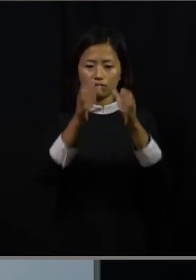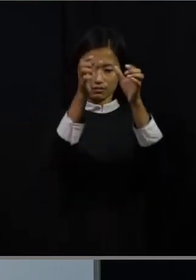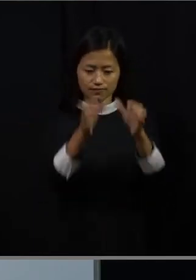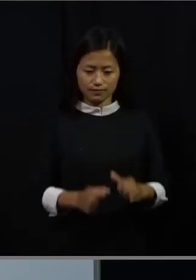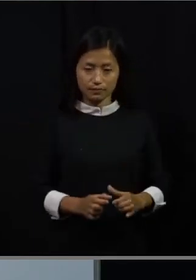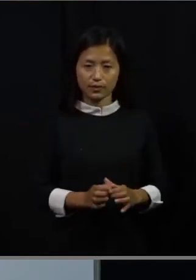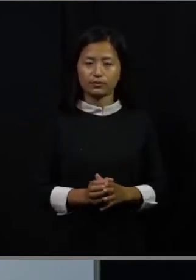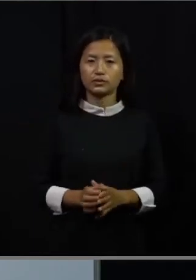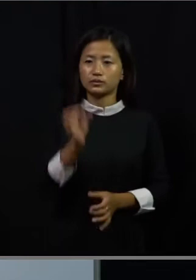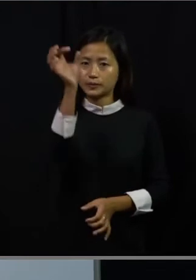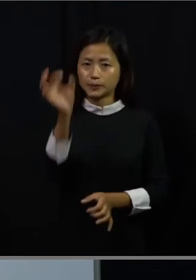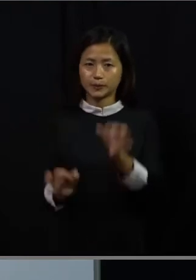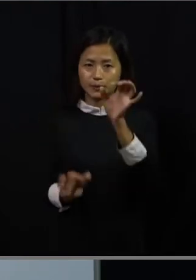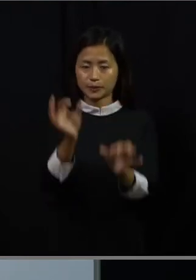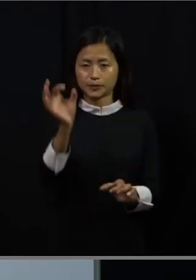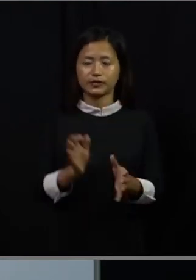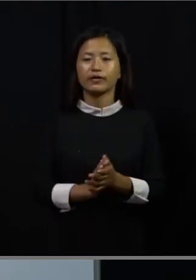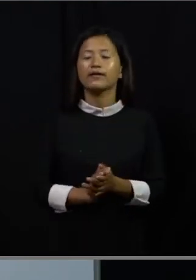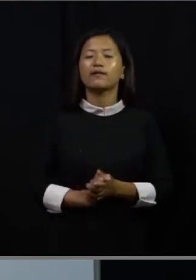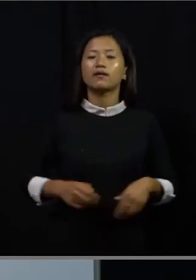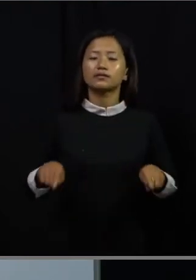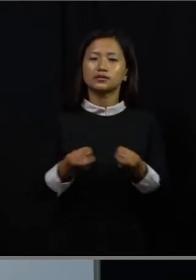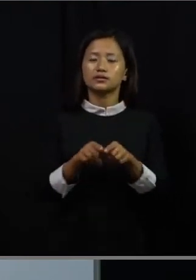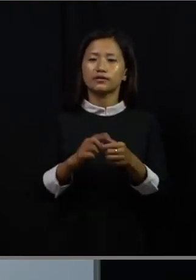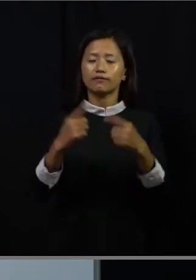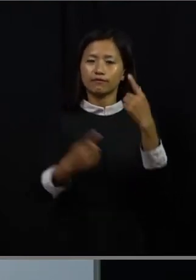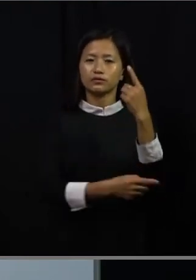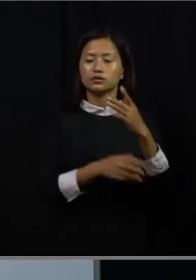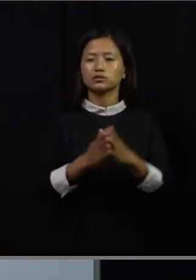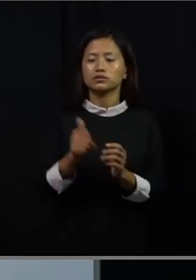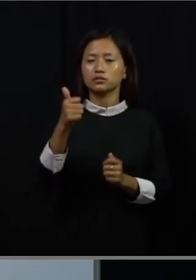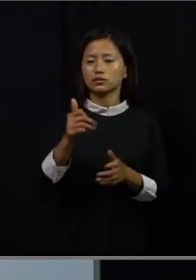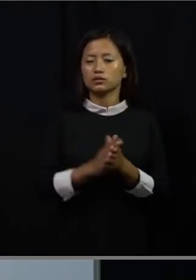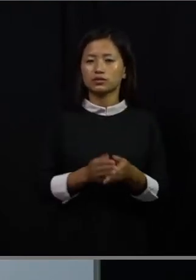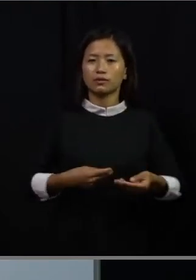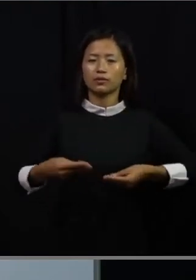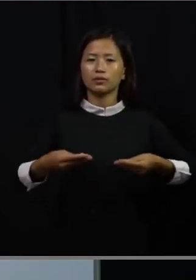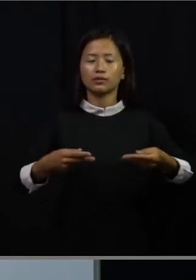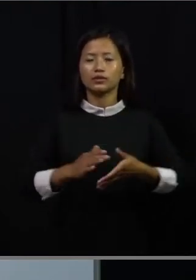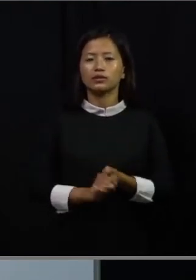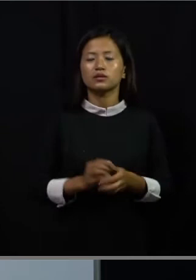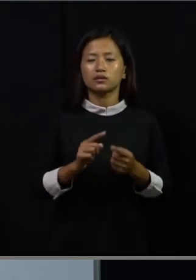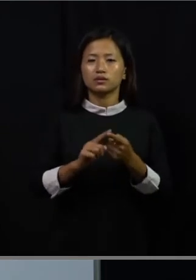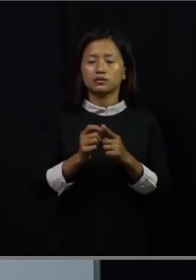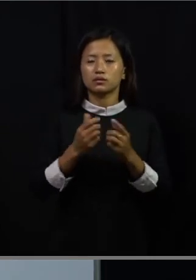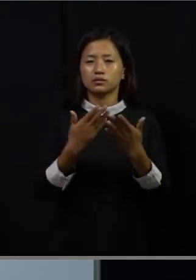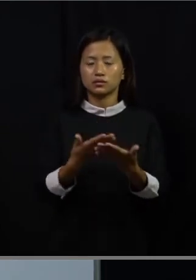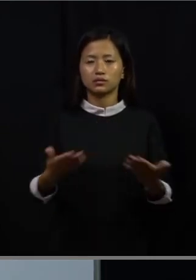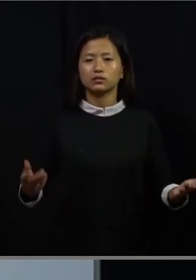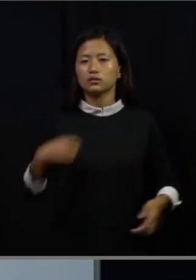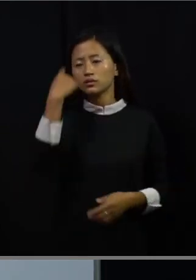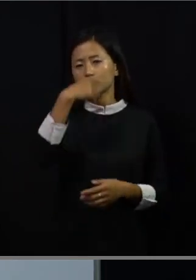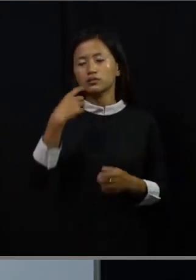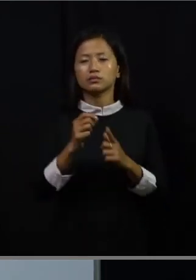sell the final goods in the products in the market. But again, you know, those people